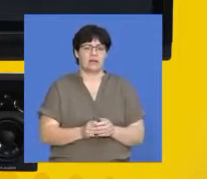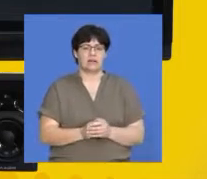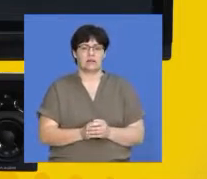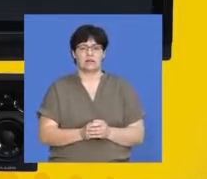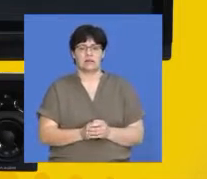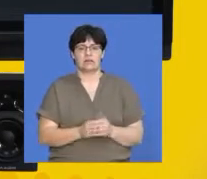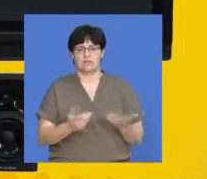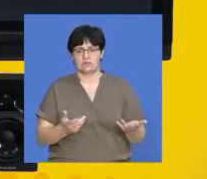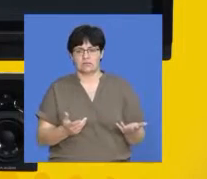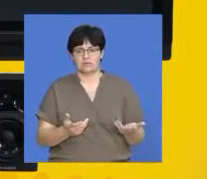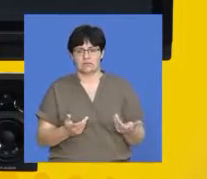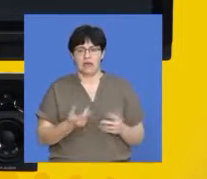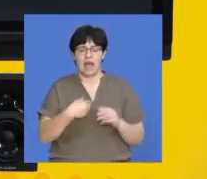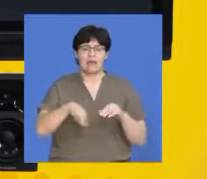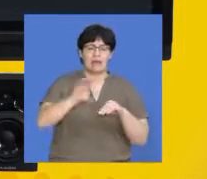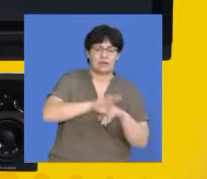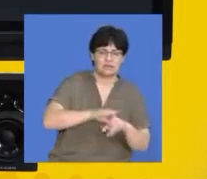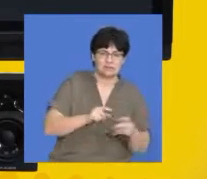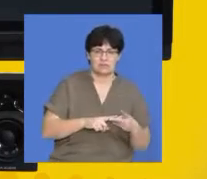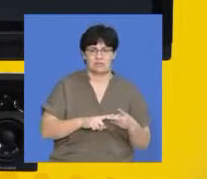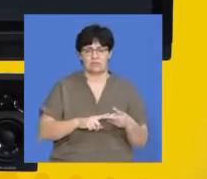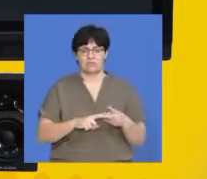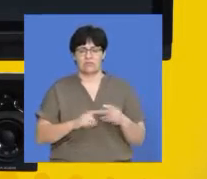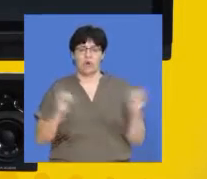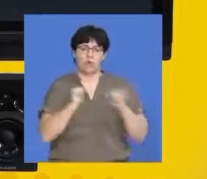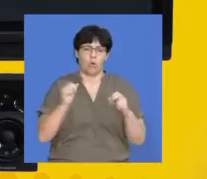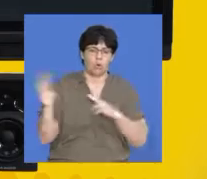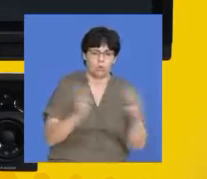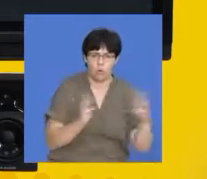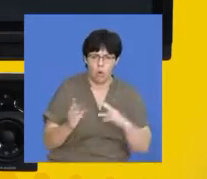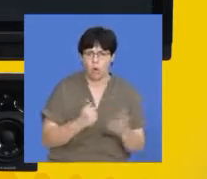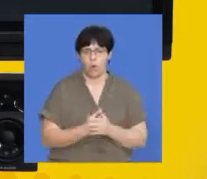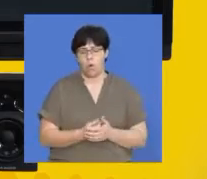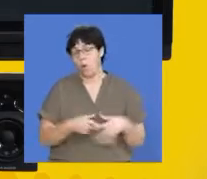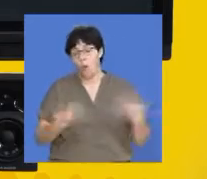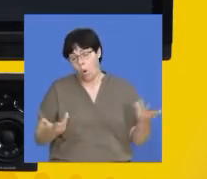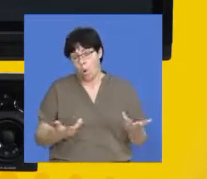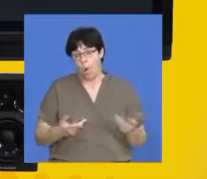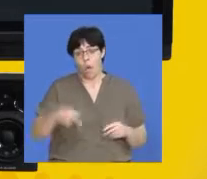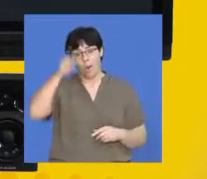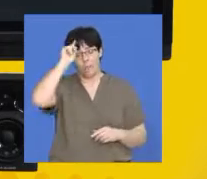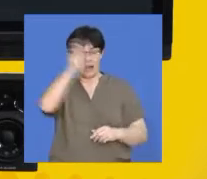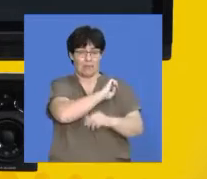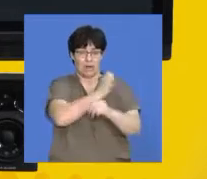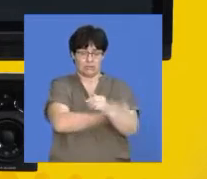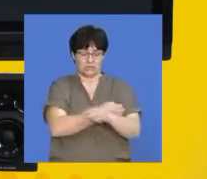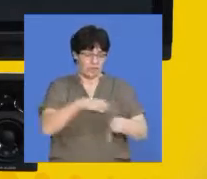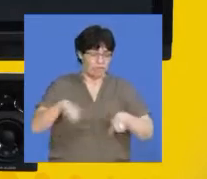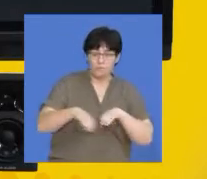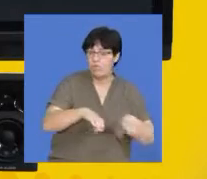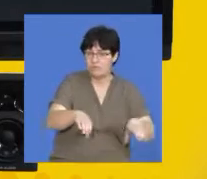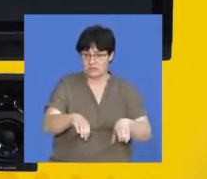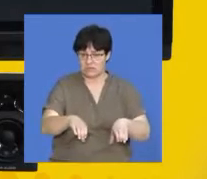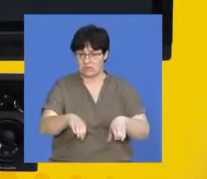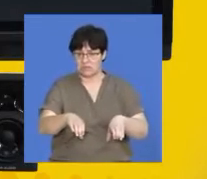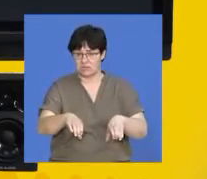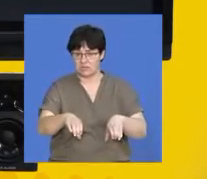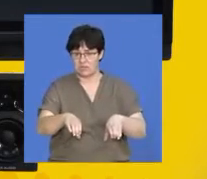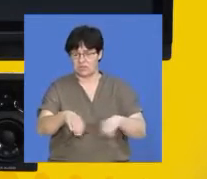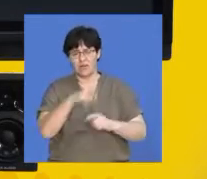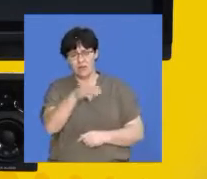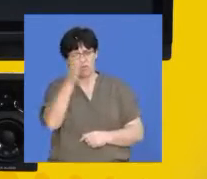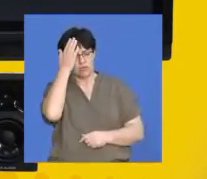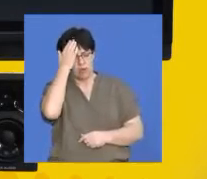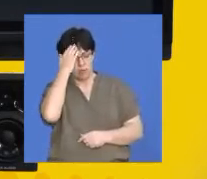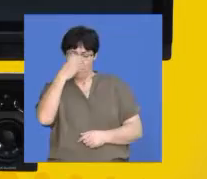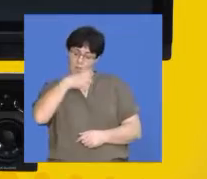communism, capitalism, the Cold War, or Black Power, a movement. You should be able to say